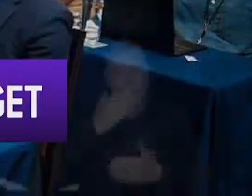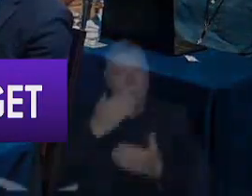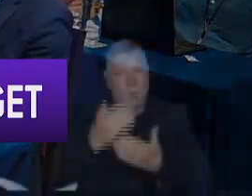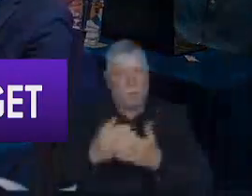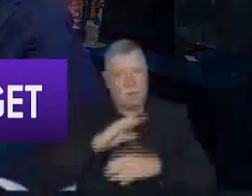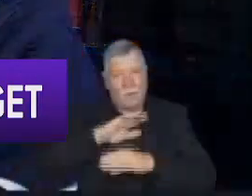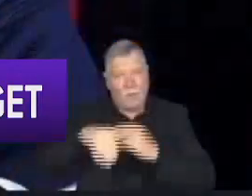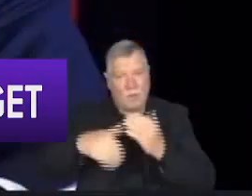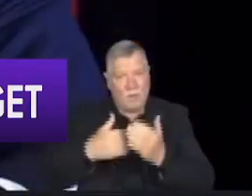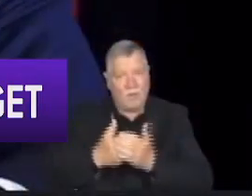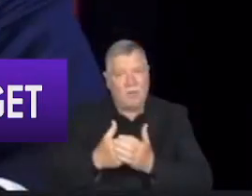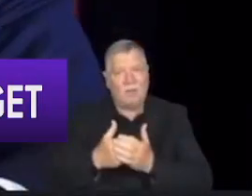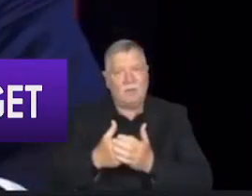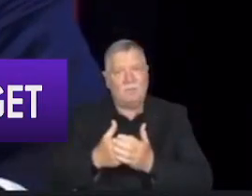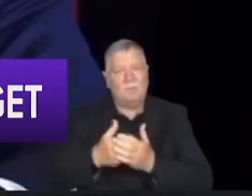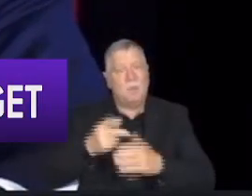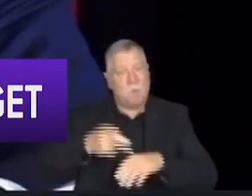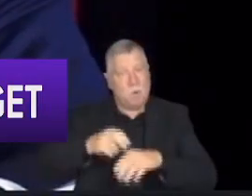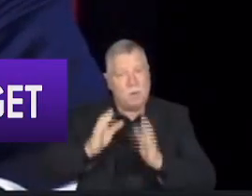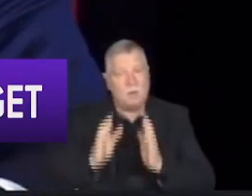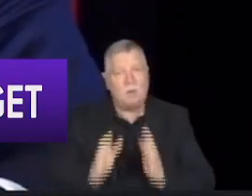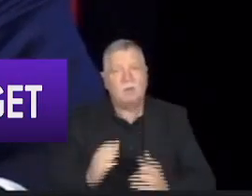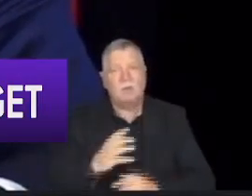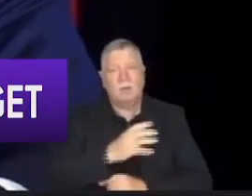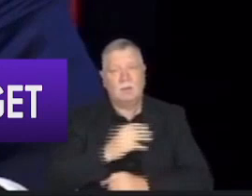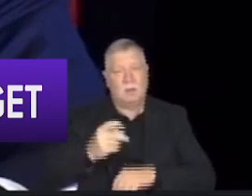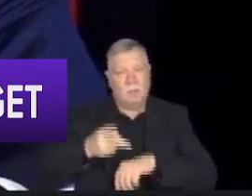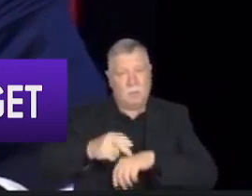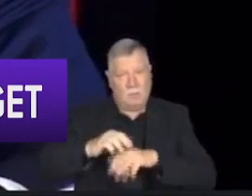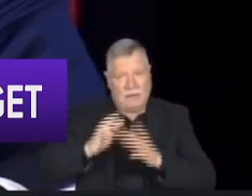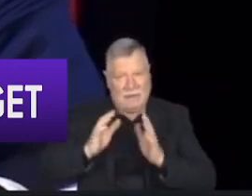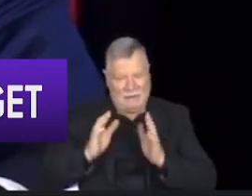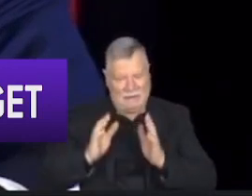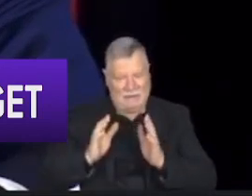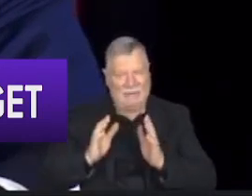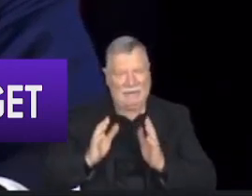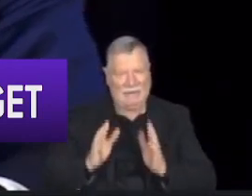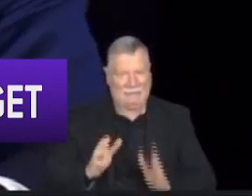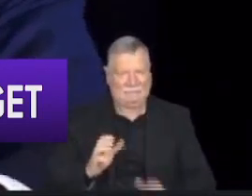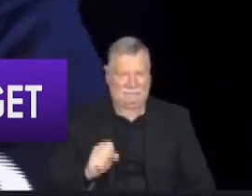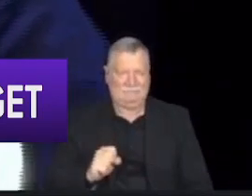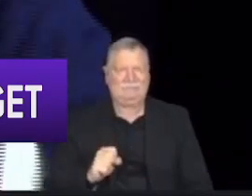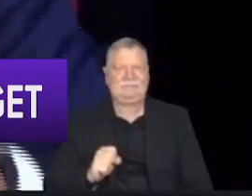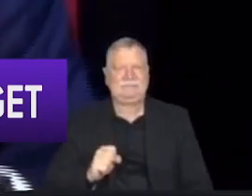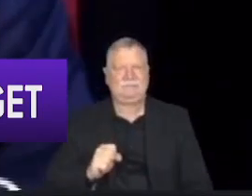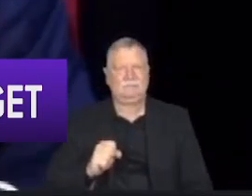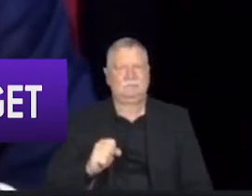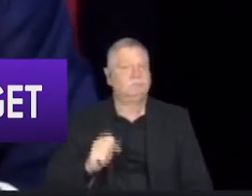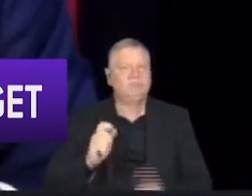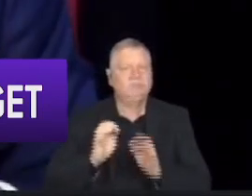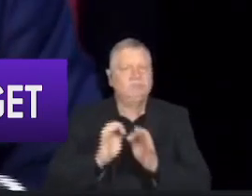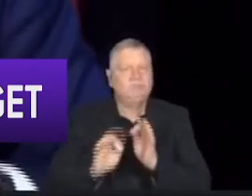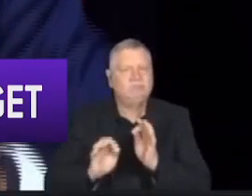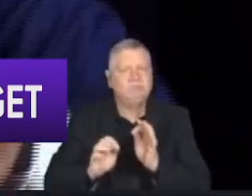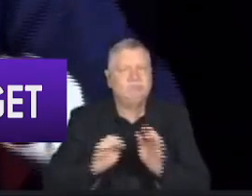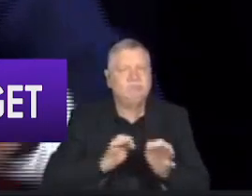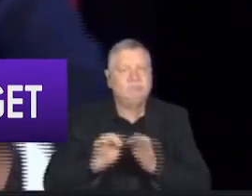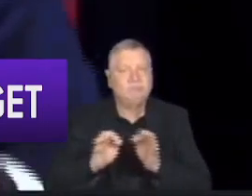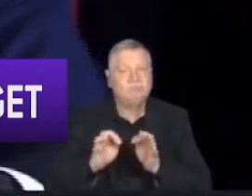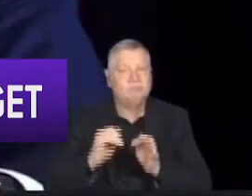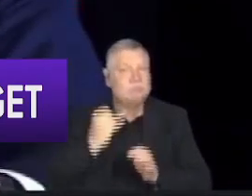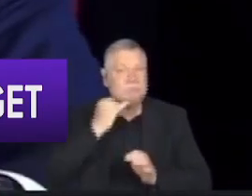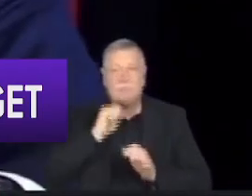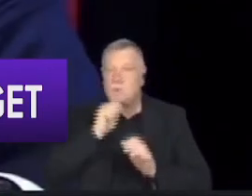needs of municipalities, providing them with access to over $239 million, including the new fund